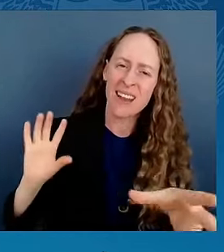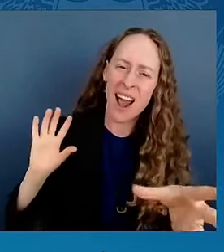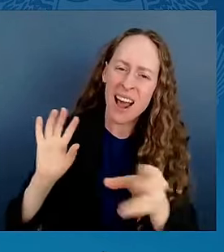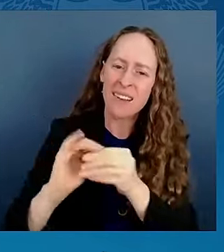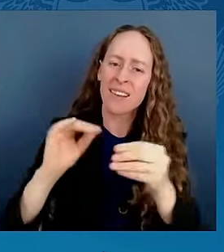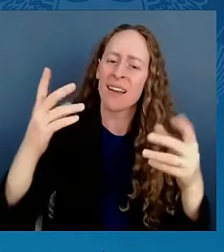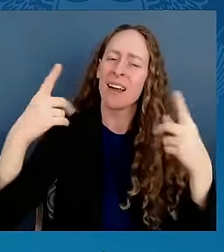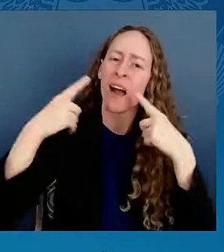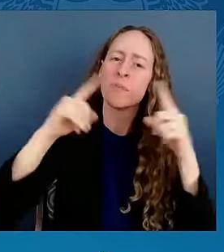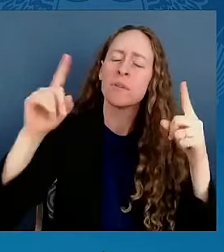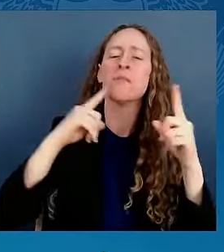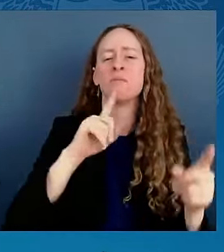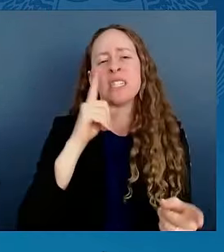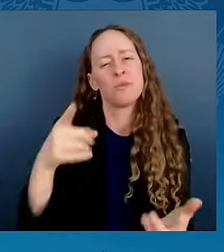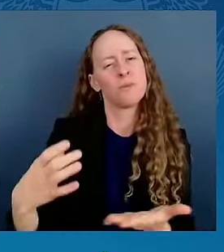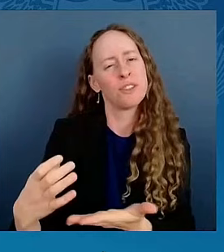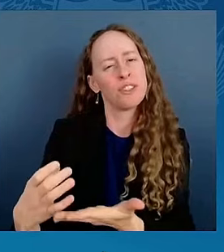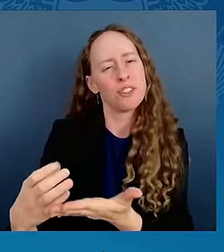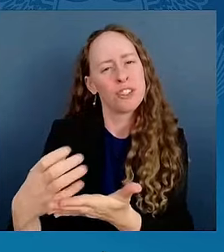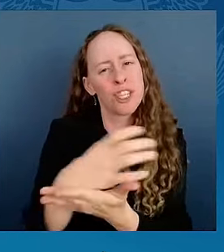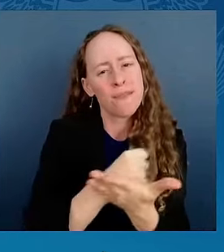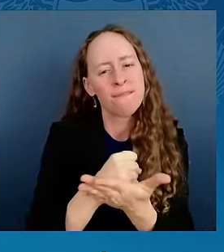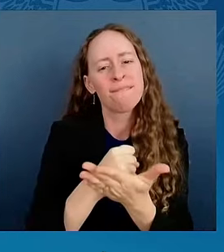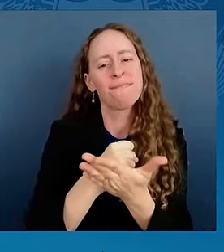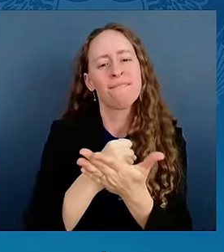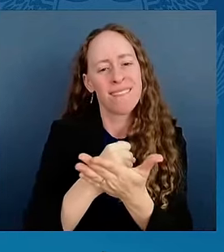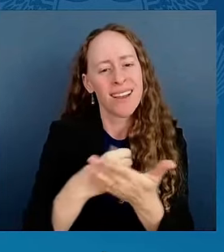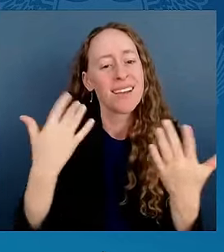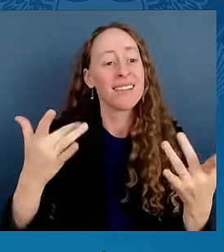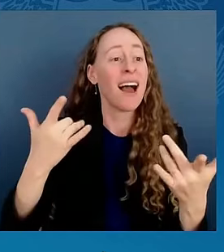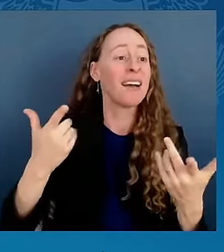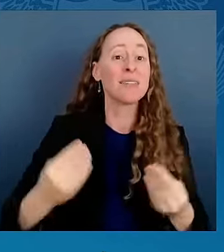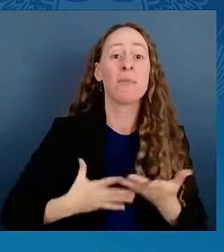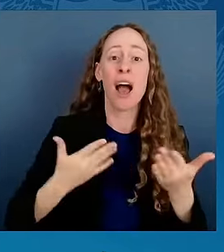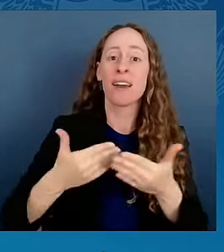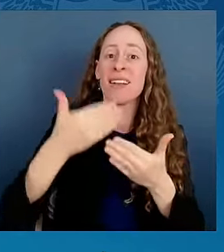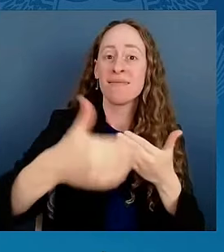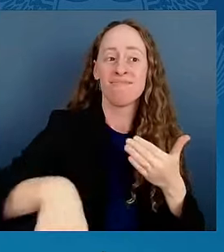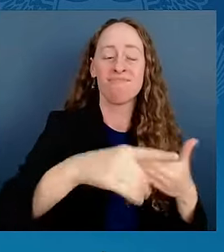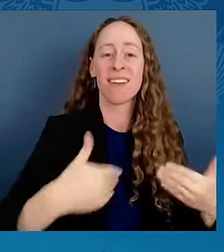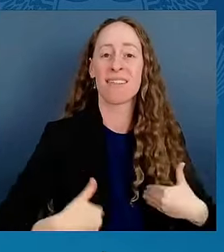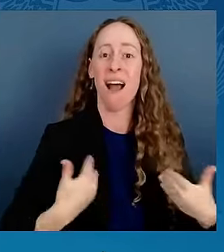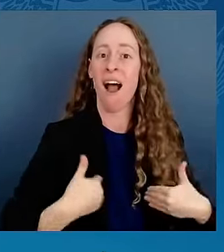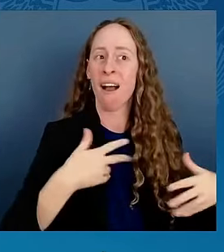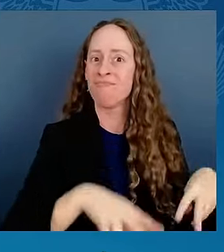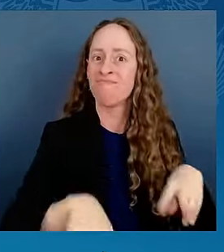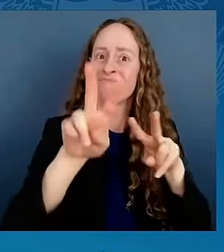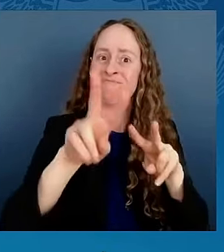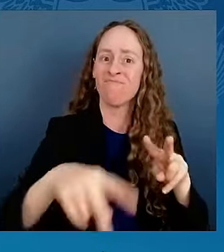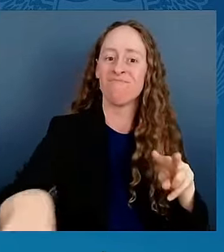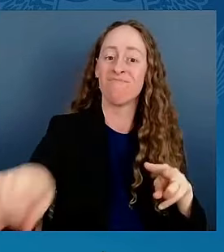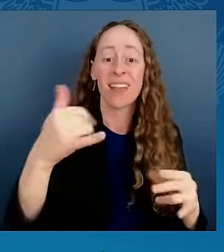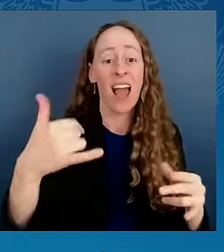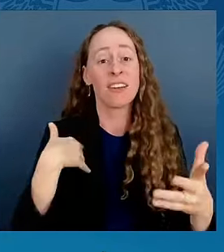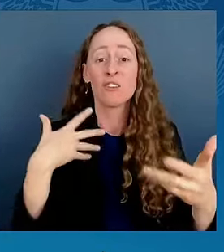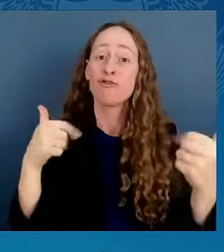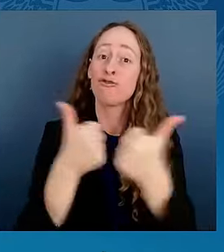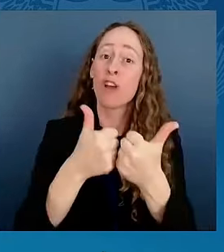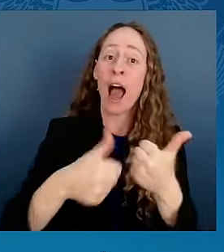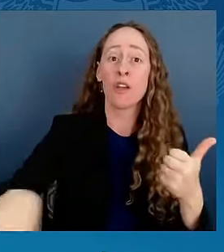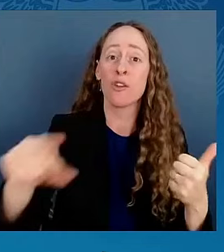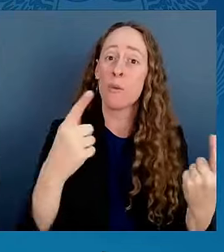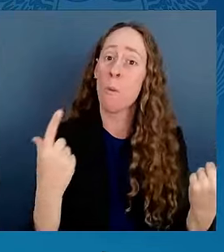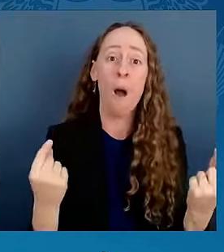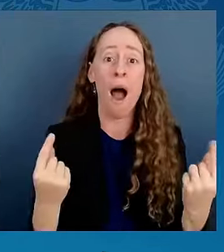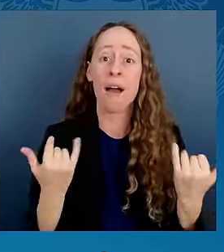their goals. My challenge to each of you today is to always find that something that keeps you motivated and inspired.